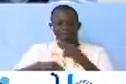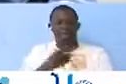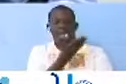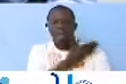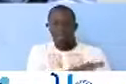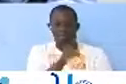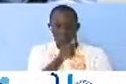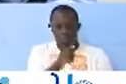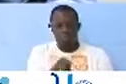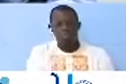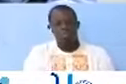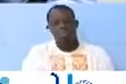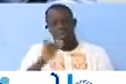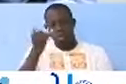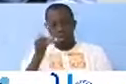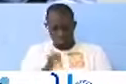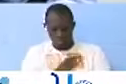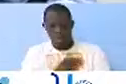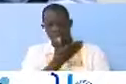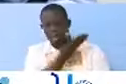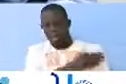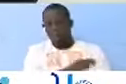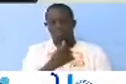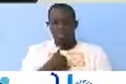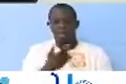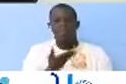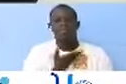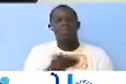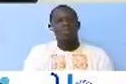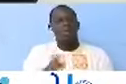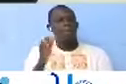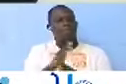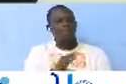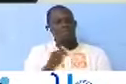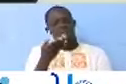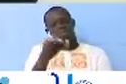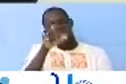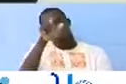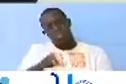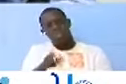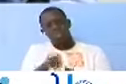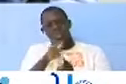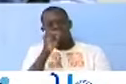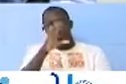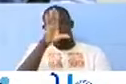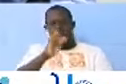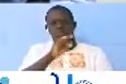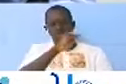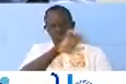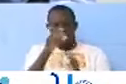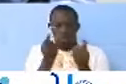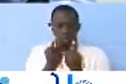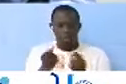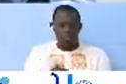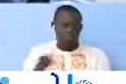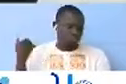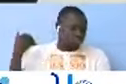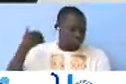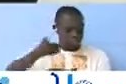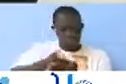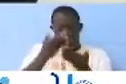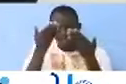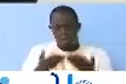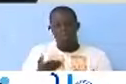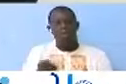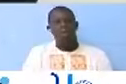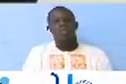know. I was released eventually. Were you charged with any offense? Oh, 2 years ago, I mean, they can't have. Nibi. Up to date.